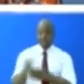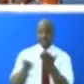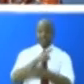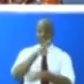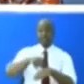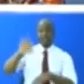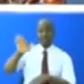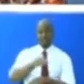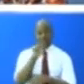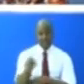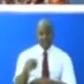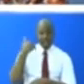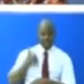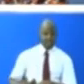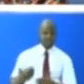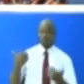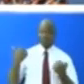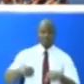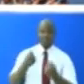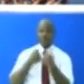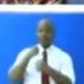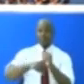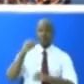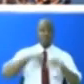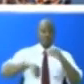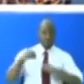National Assembly. I have not heard him talk about